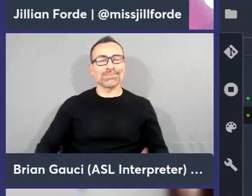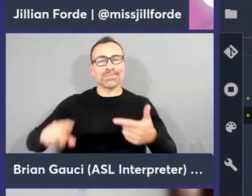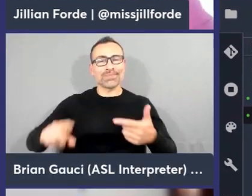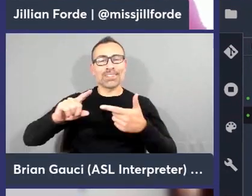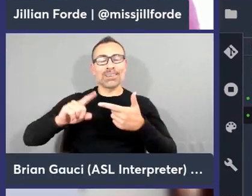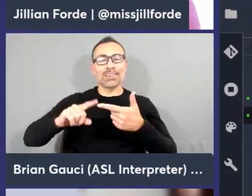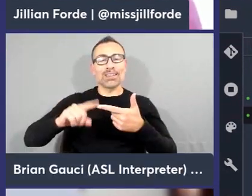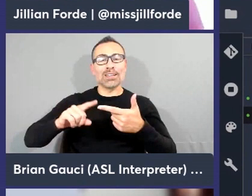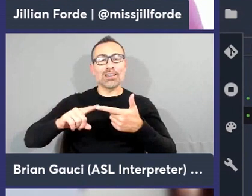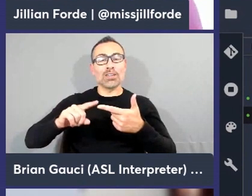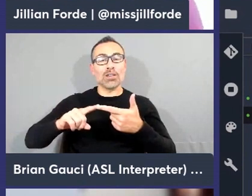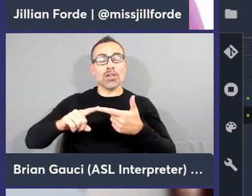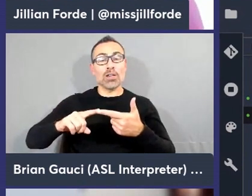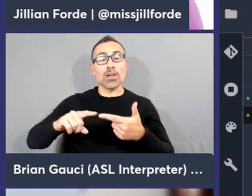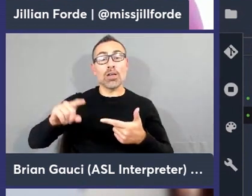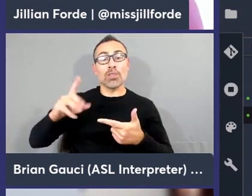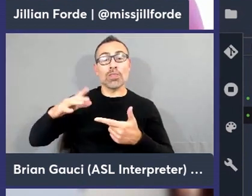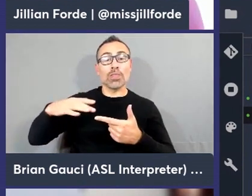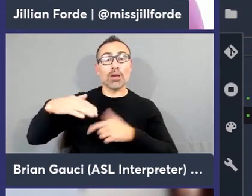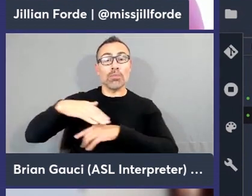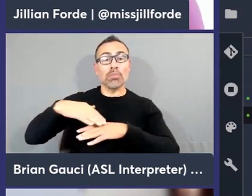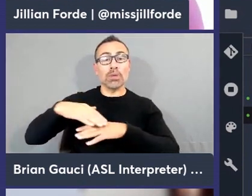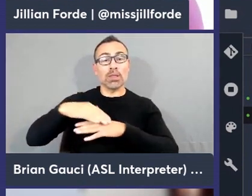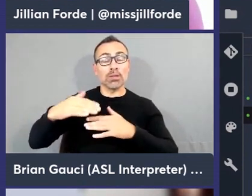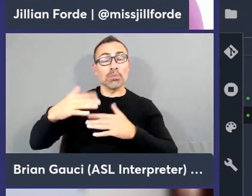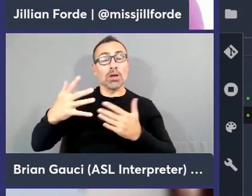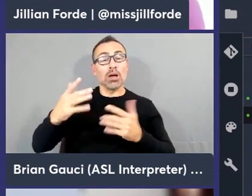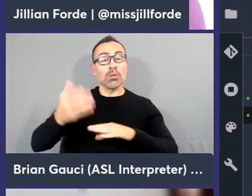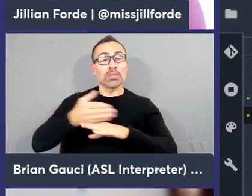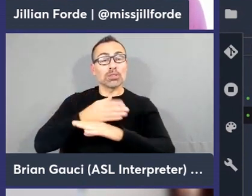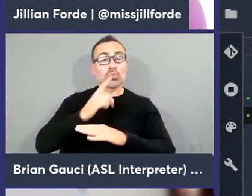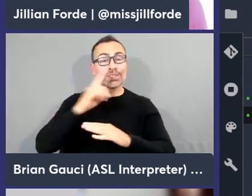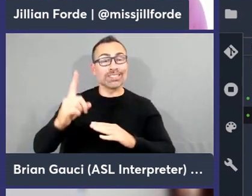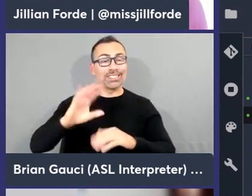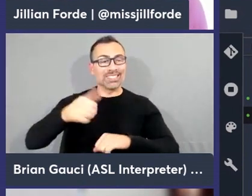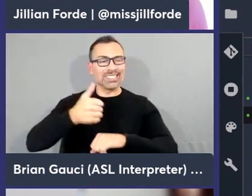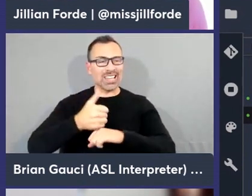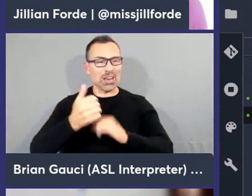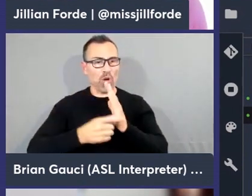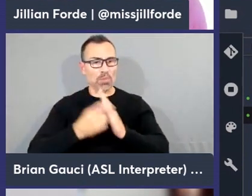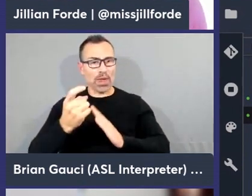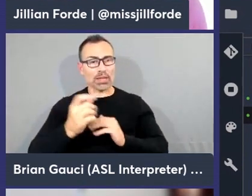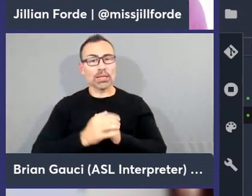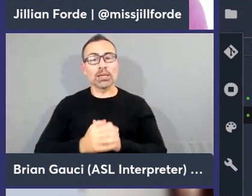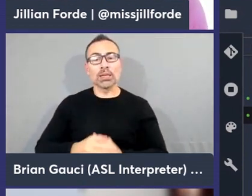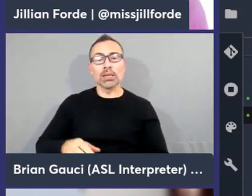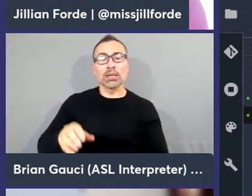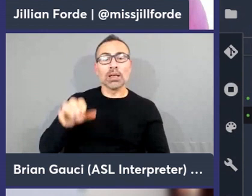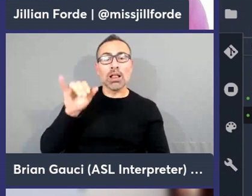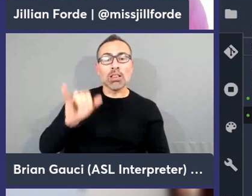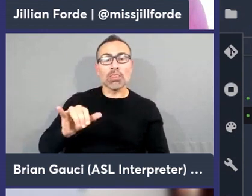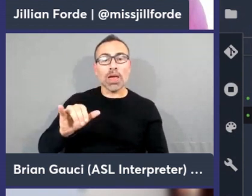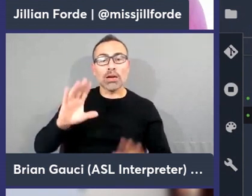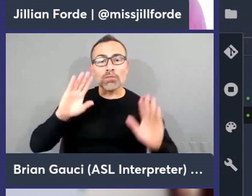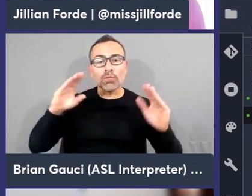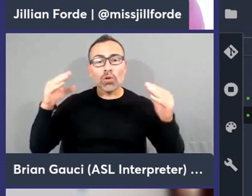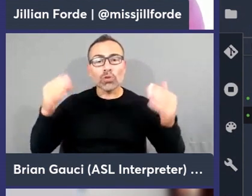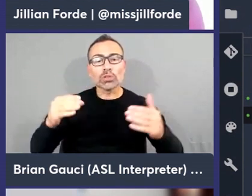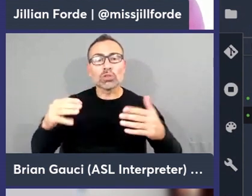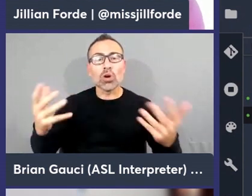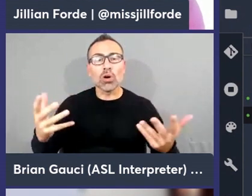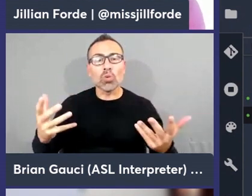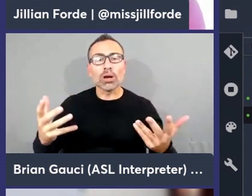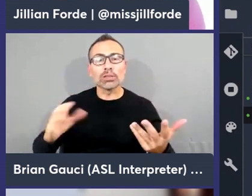the default strategy in our hyperparameter tuner API. And that strategy focuses on searching